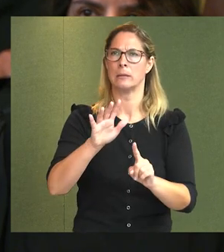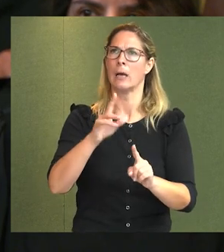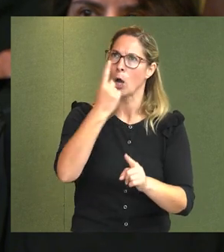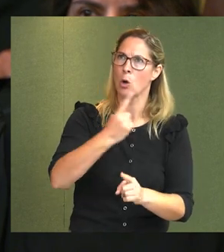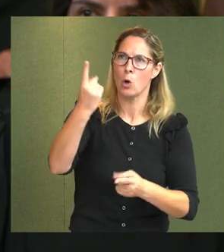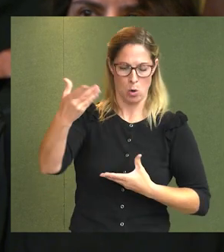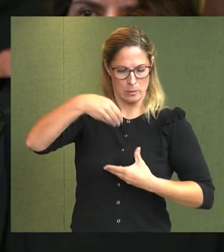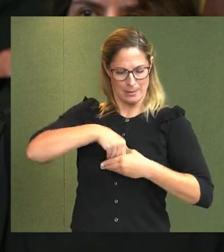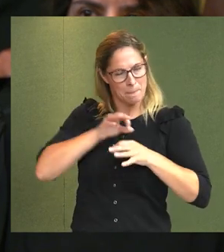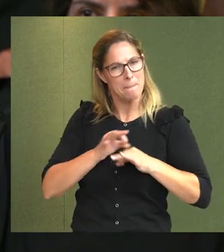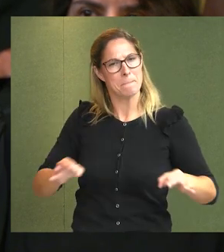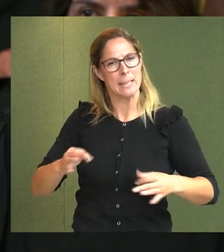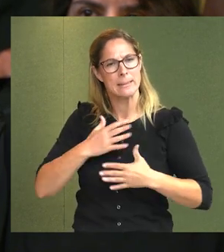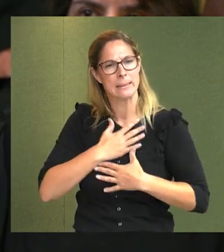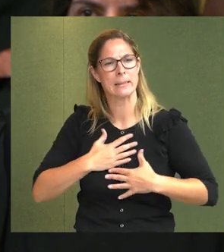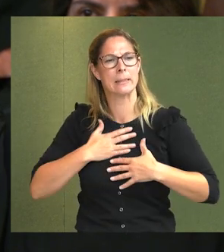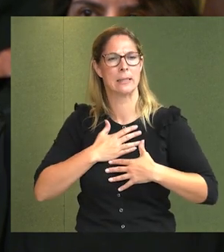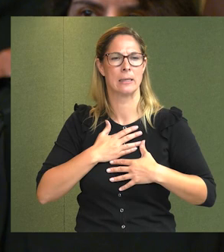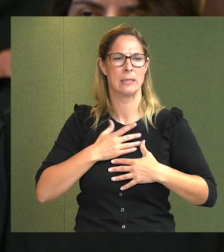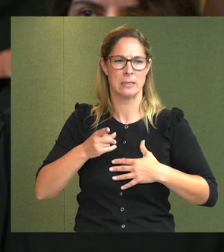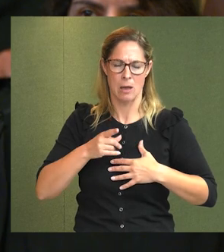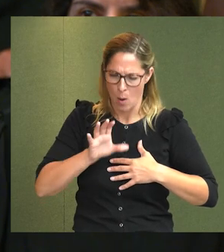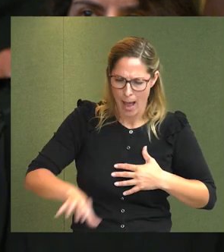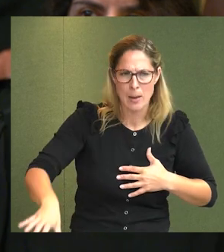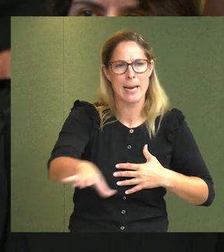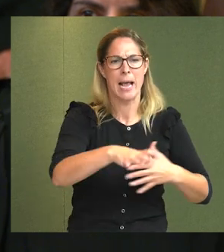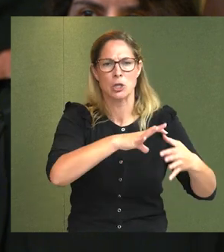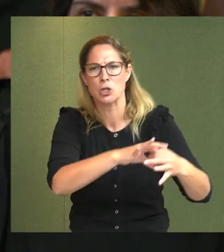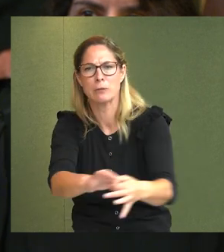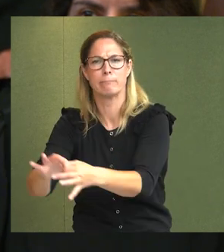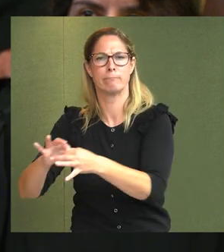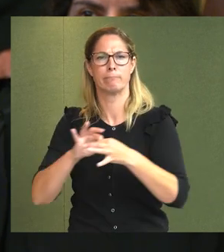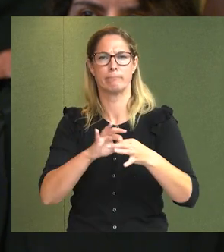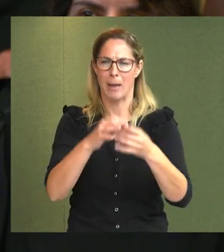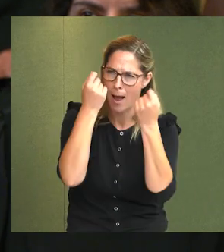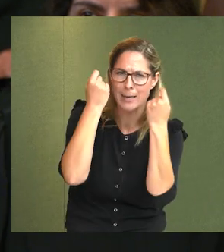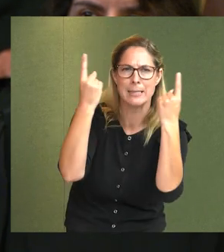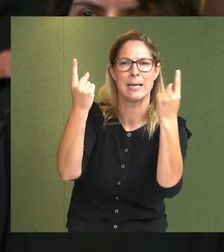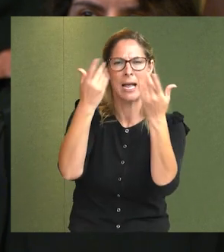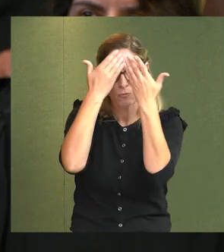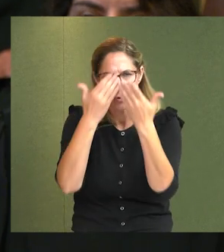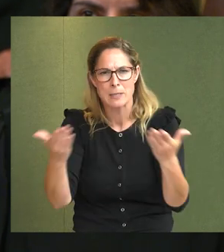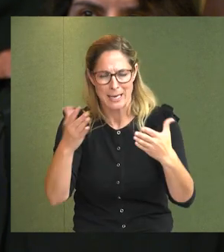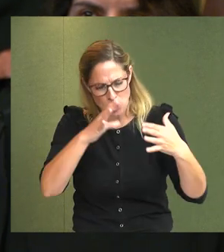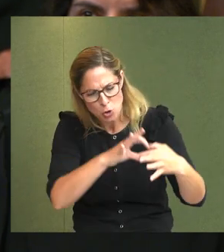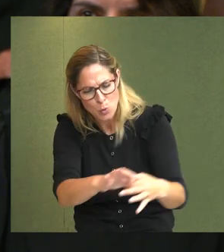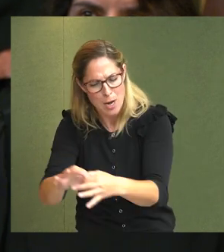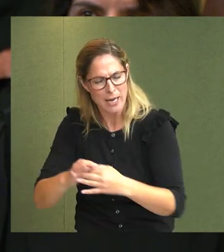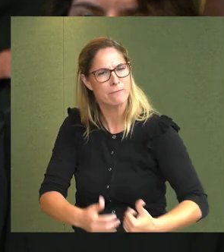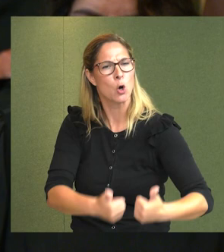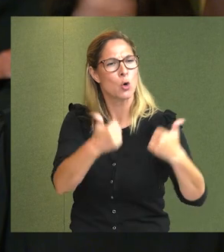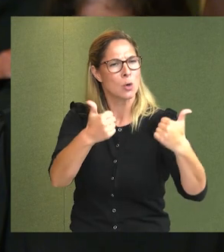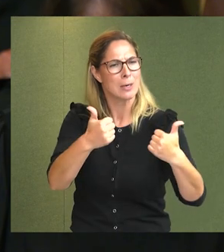of our nation may meet in understanding and respect, united by love of goodness and keeping far from violence and